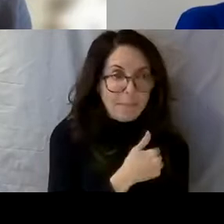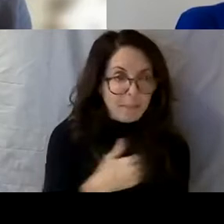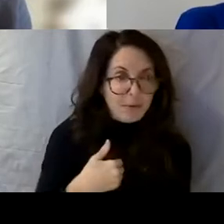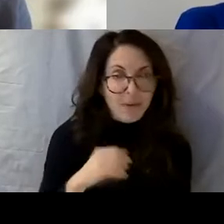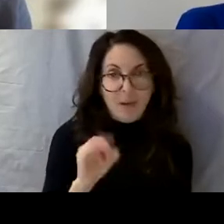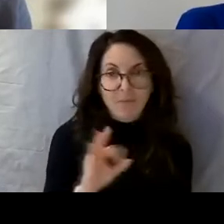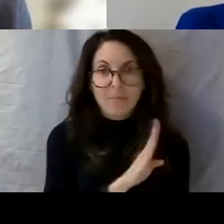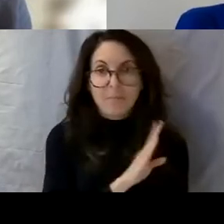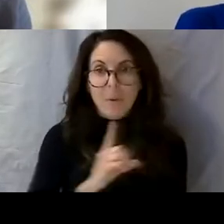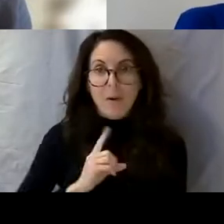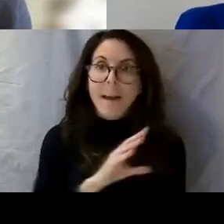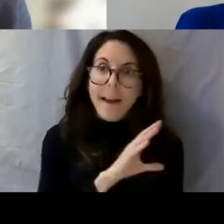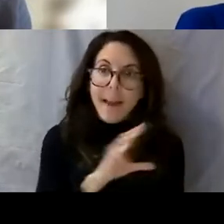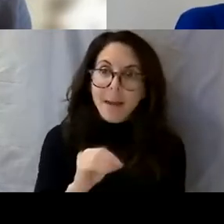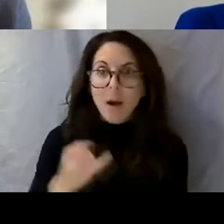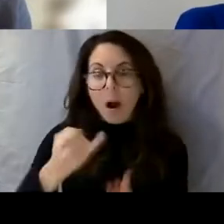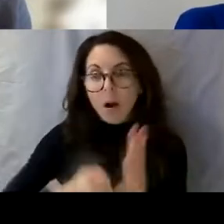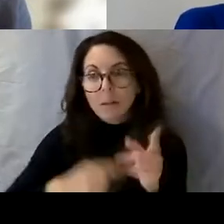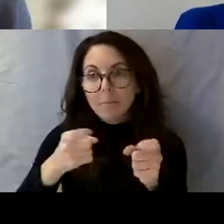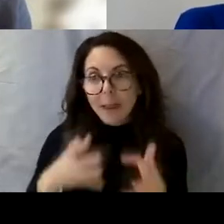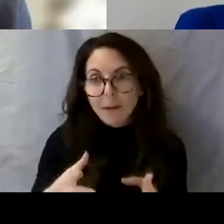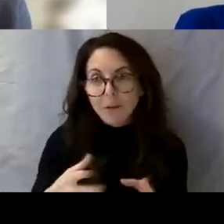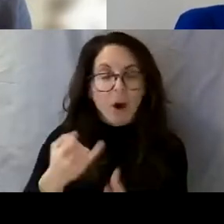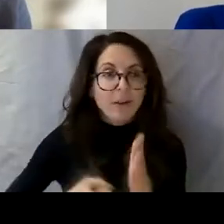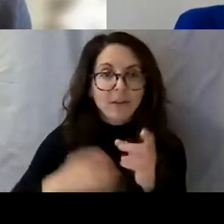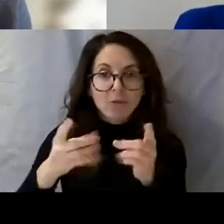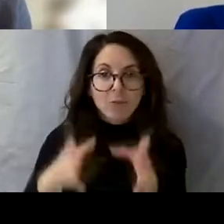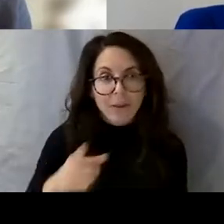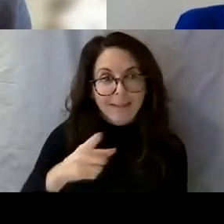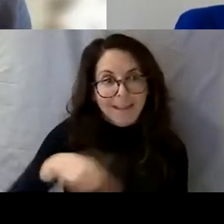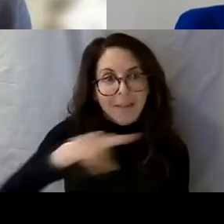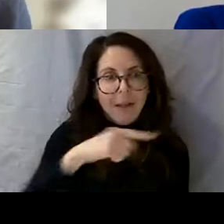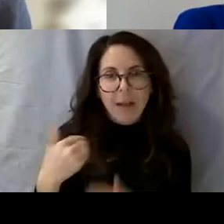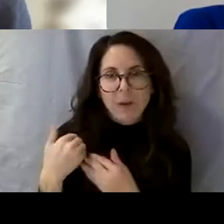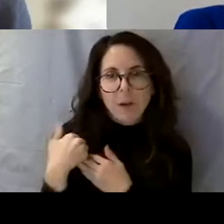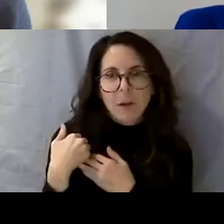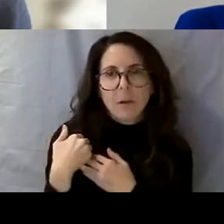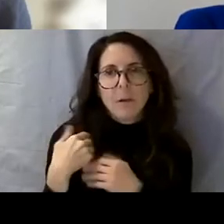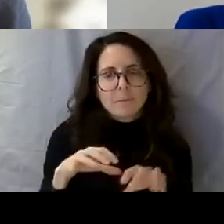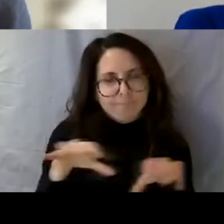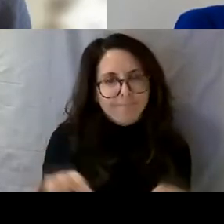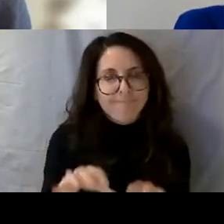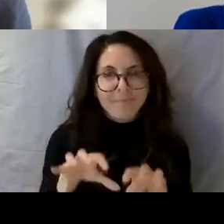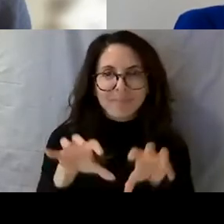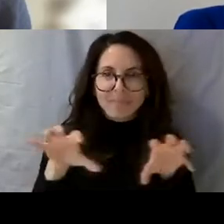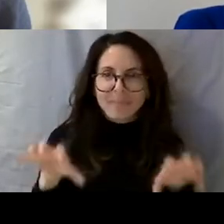as arts managers, artistic directors, to kind of work really hard at